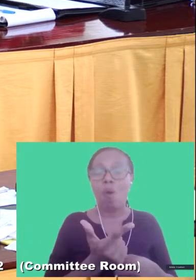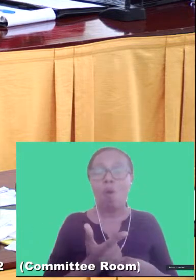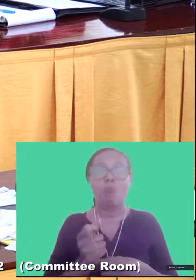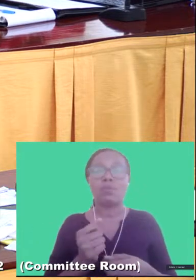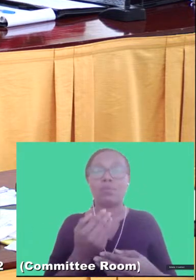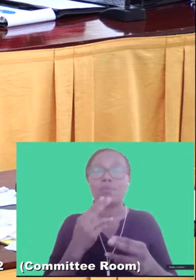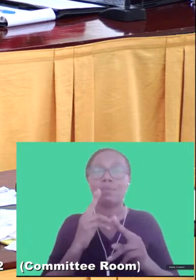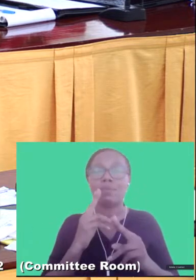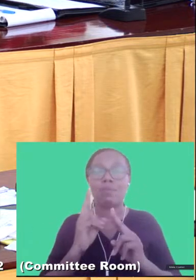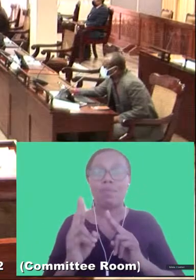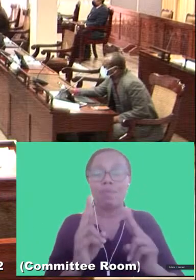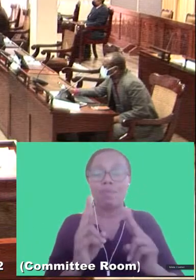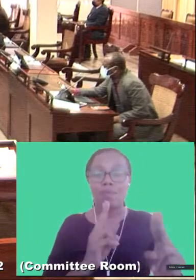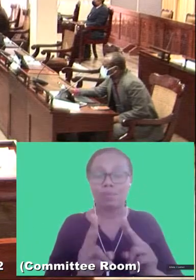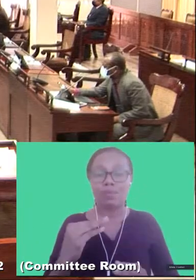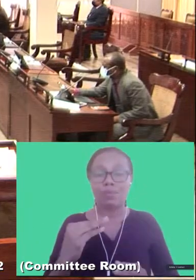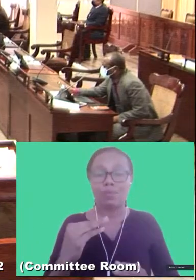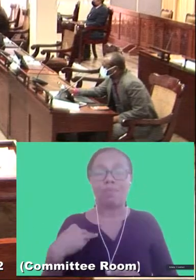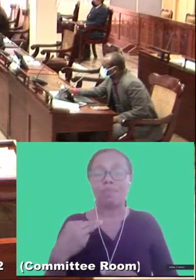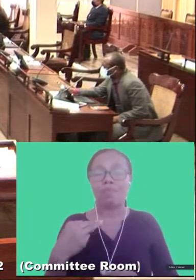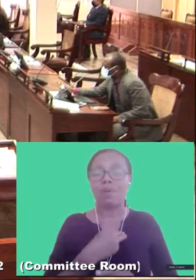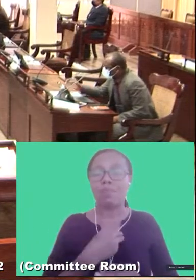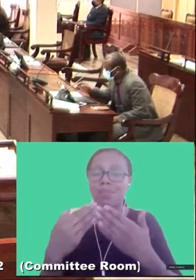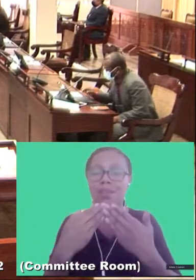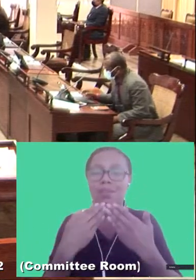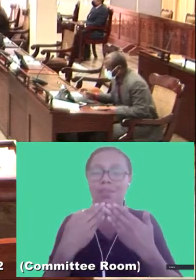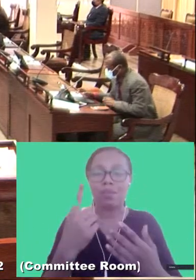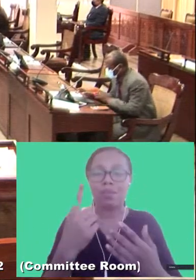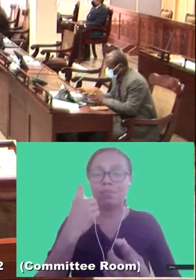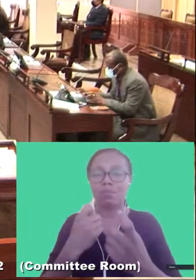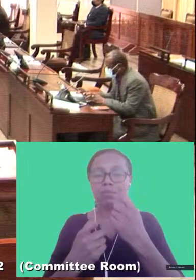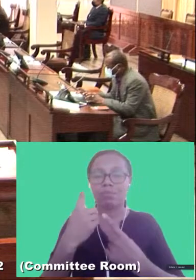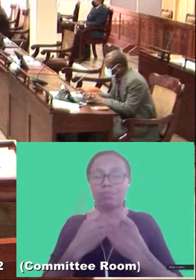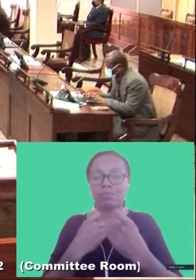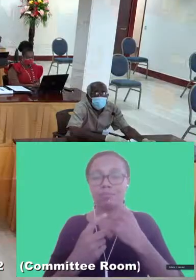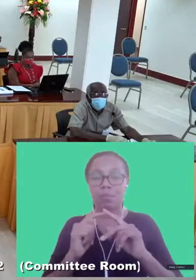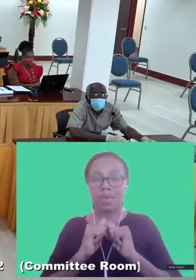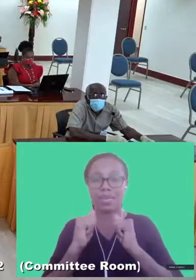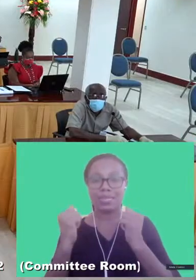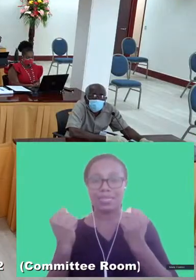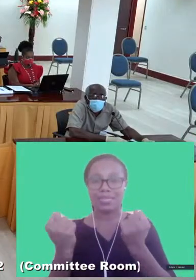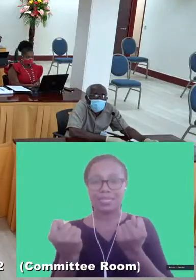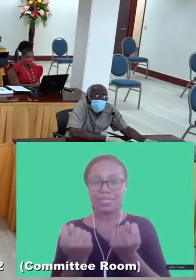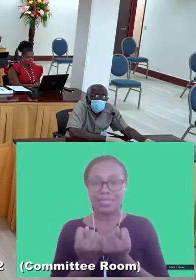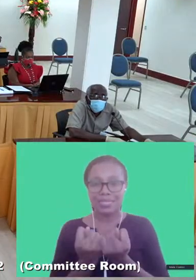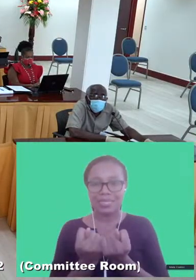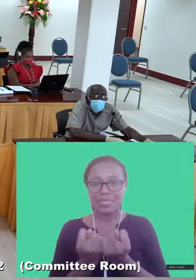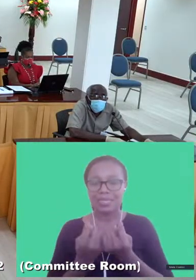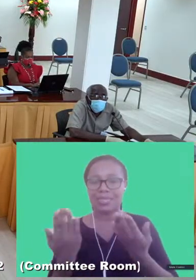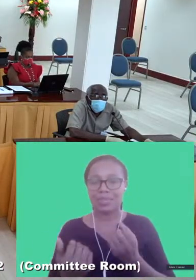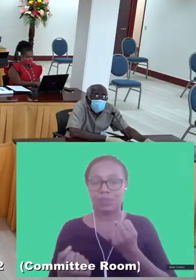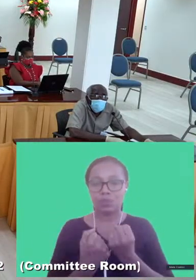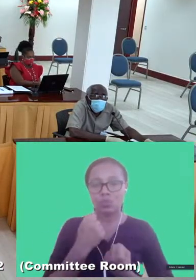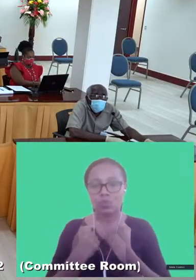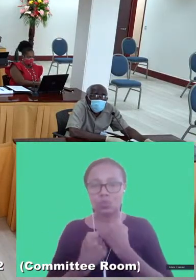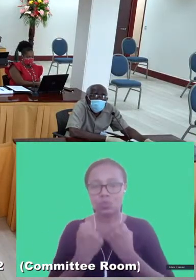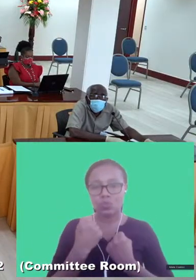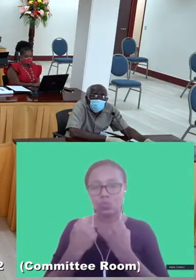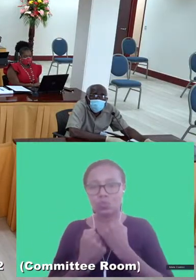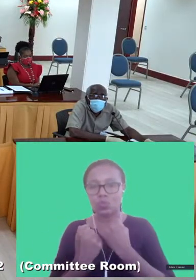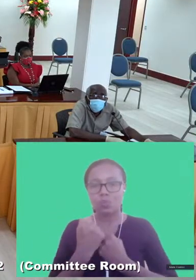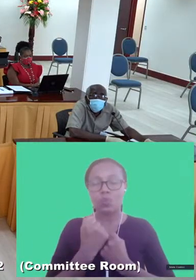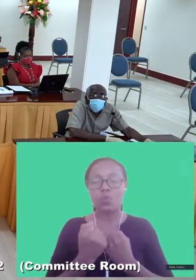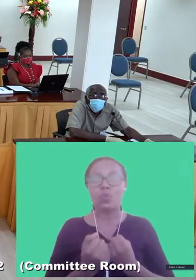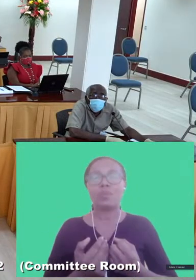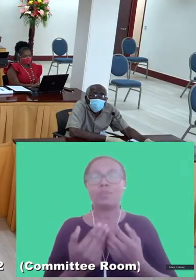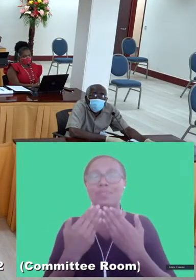assembled here for participating and for sharing of their expertise. I want to give the country through